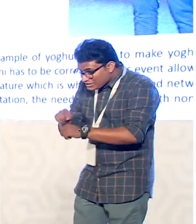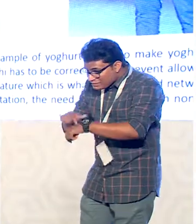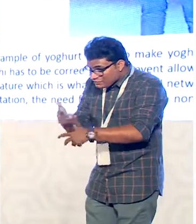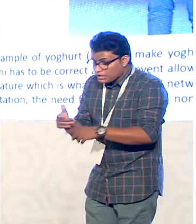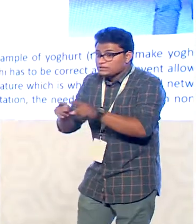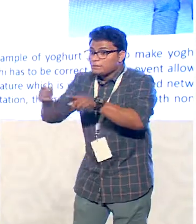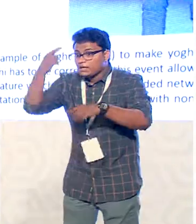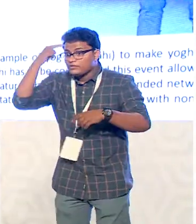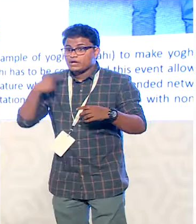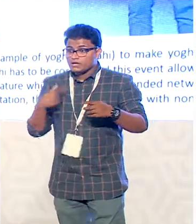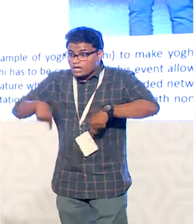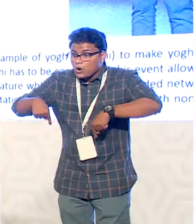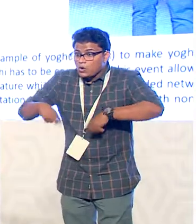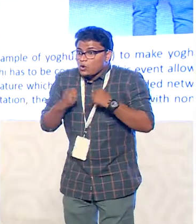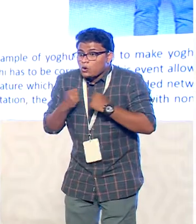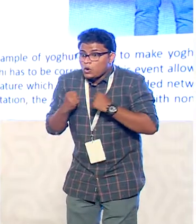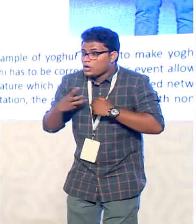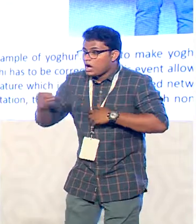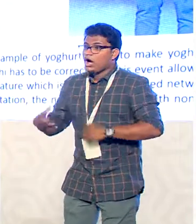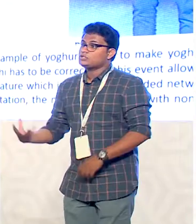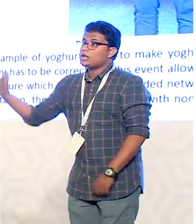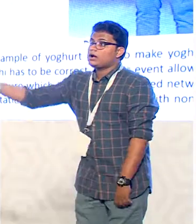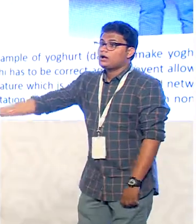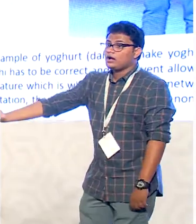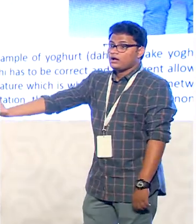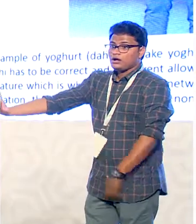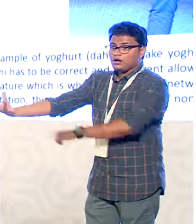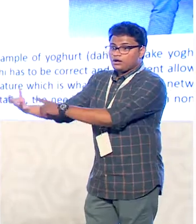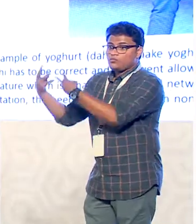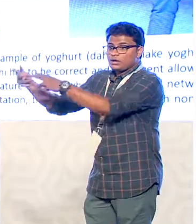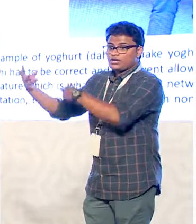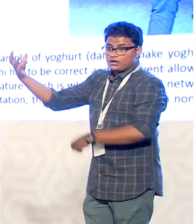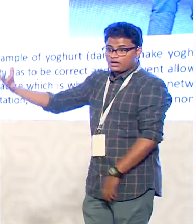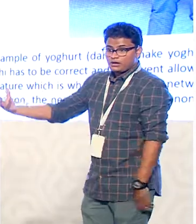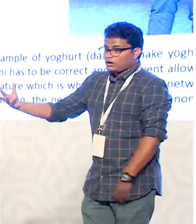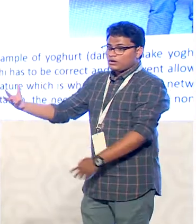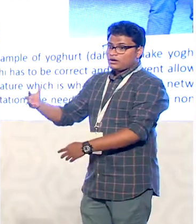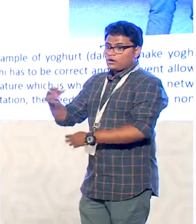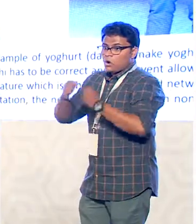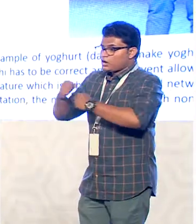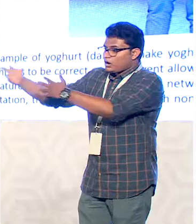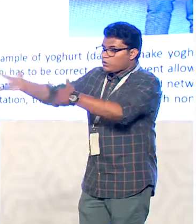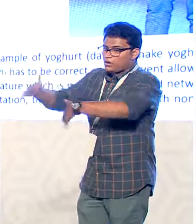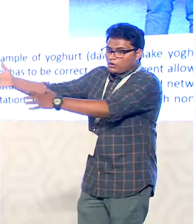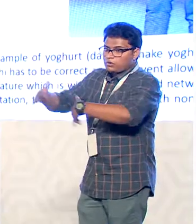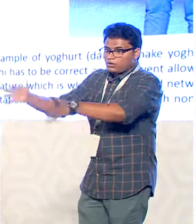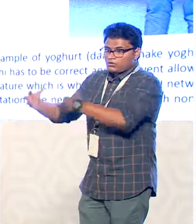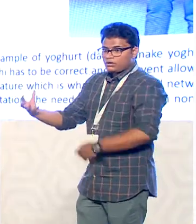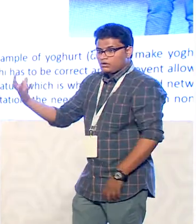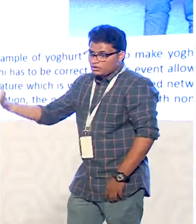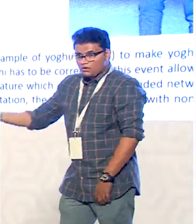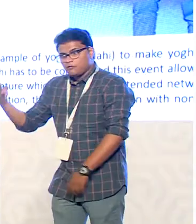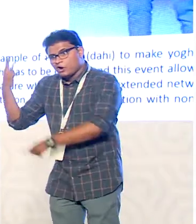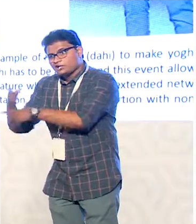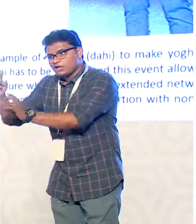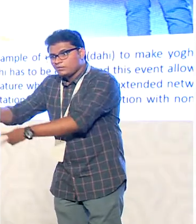winter and you leave the bowl outside, you know, near the window where the cold wind is coming, it won't set for 4 days. So